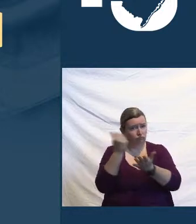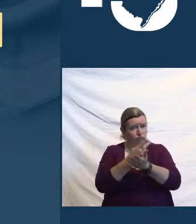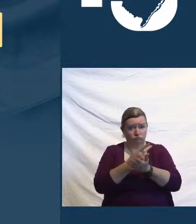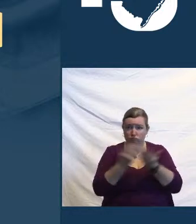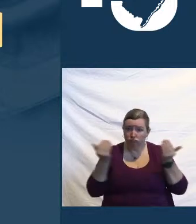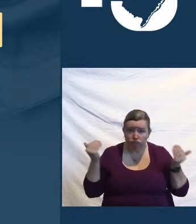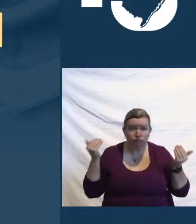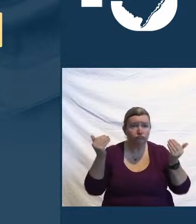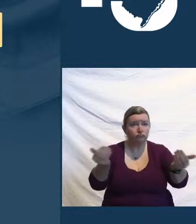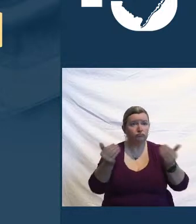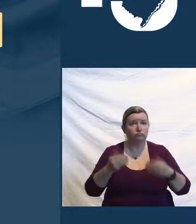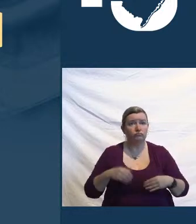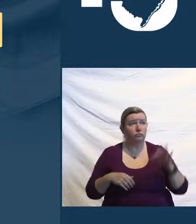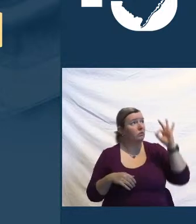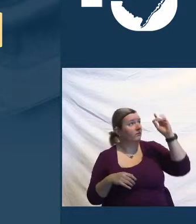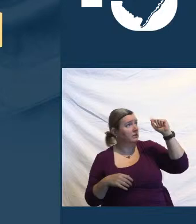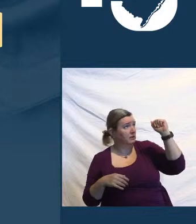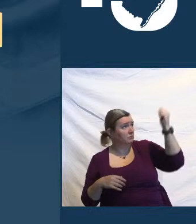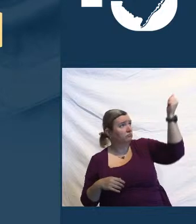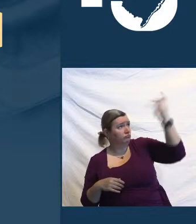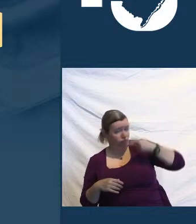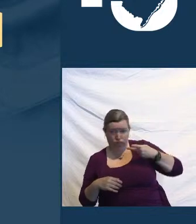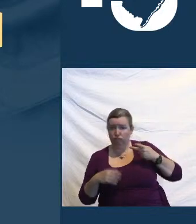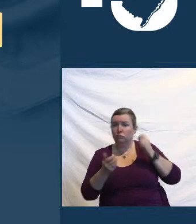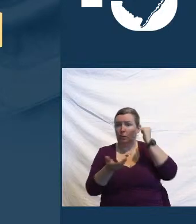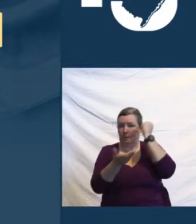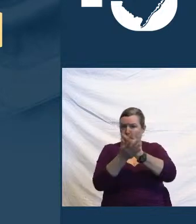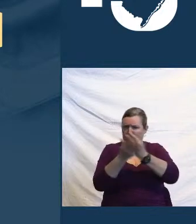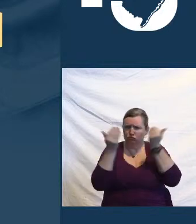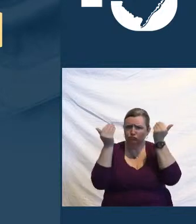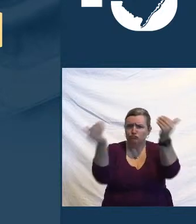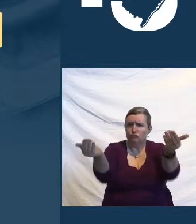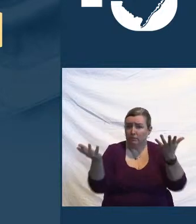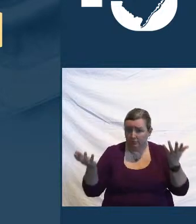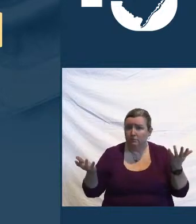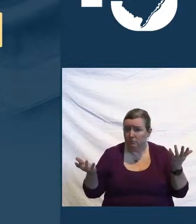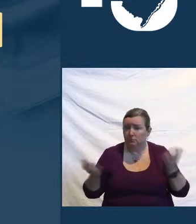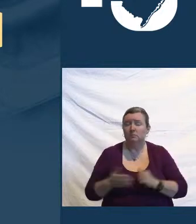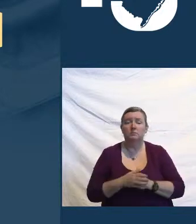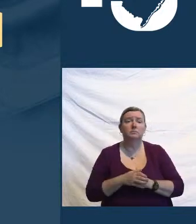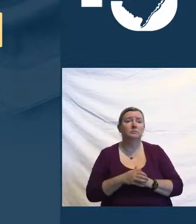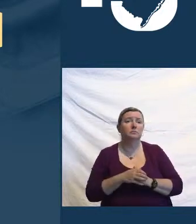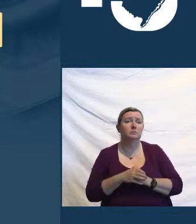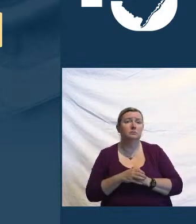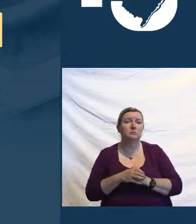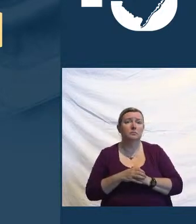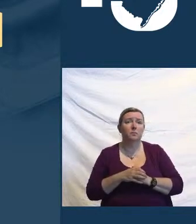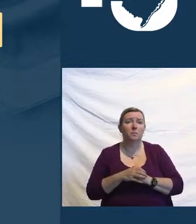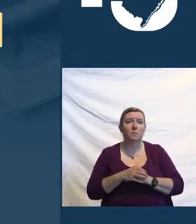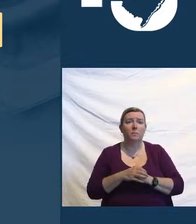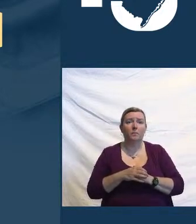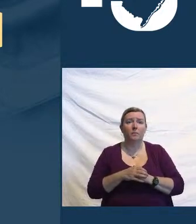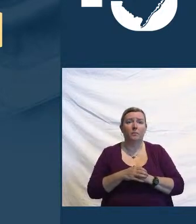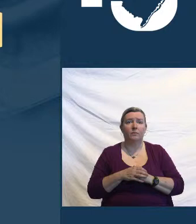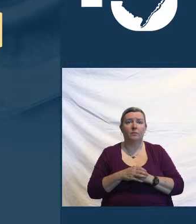the FDA provided its final vaccination guidance, which I believe was on Wednesday. As of this morning, you can